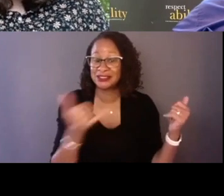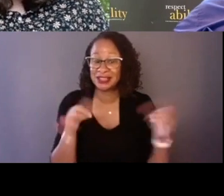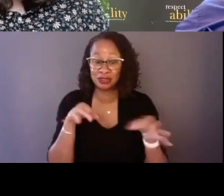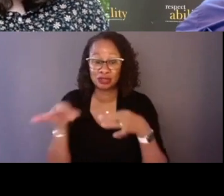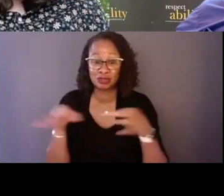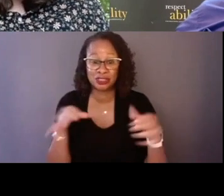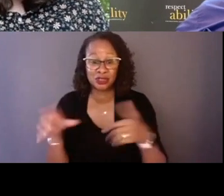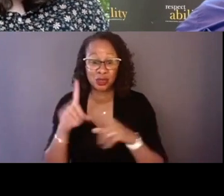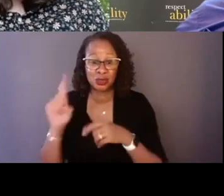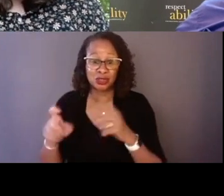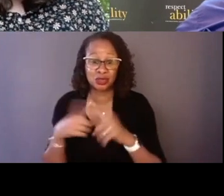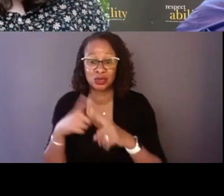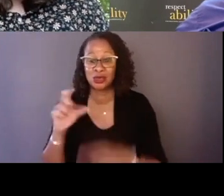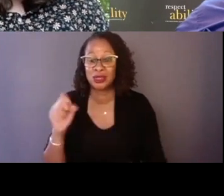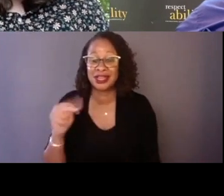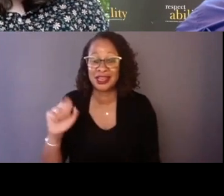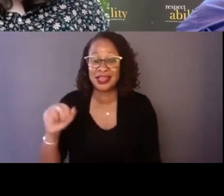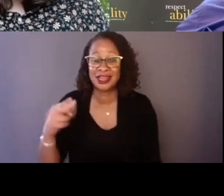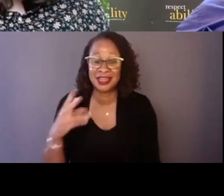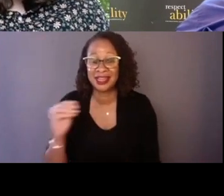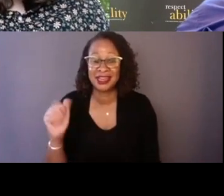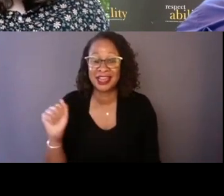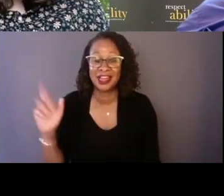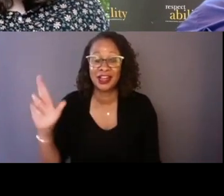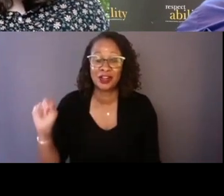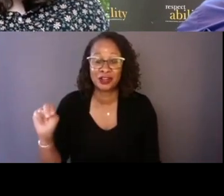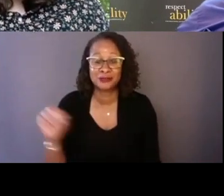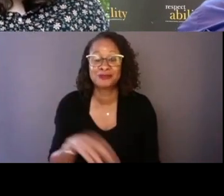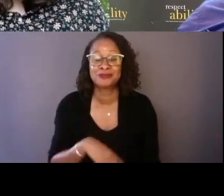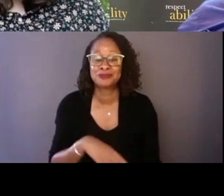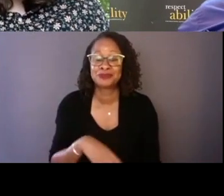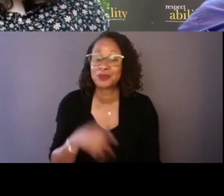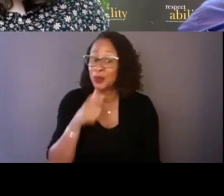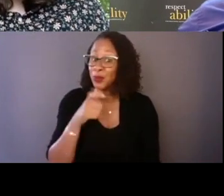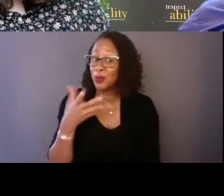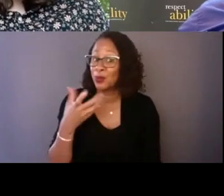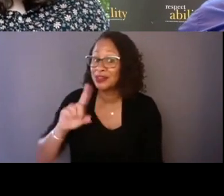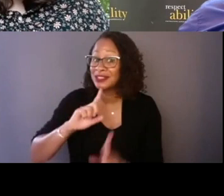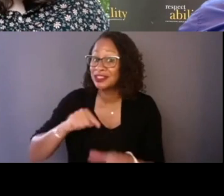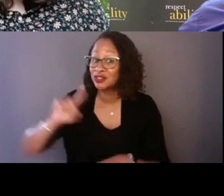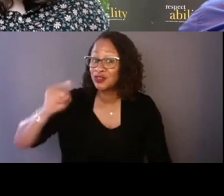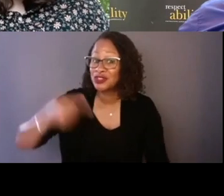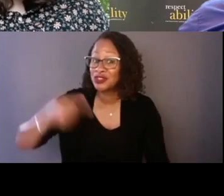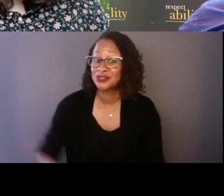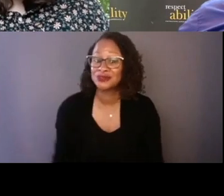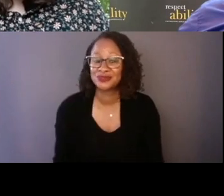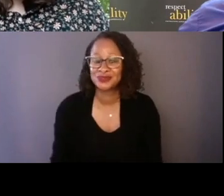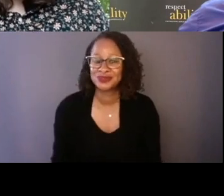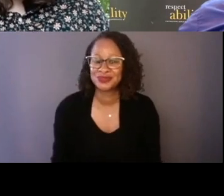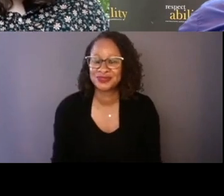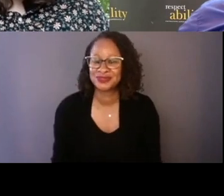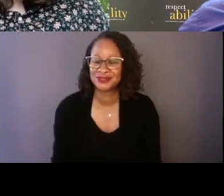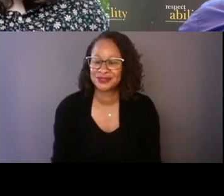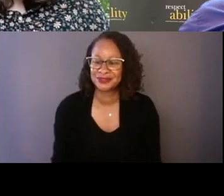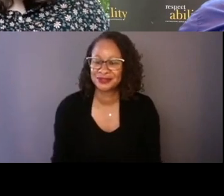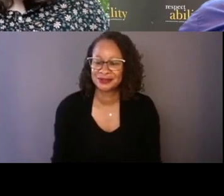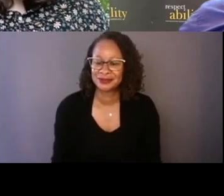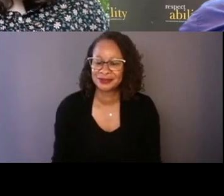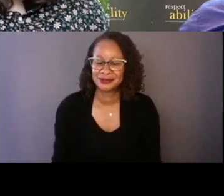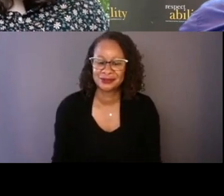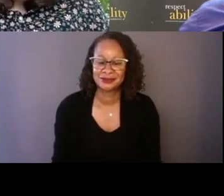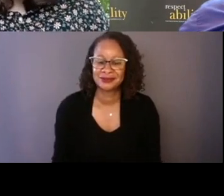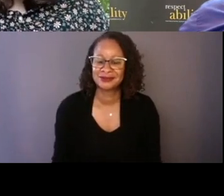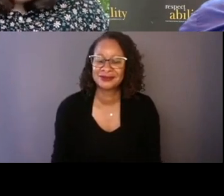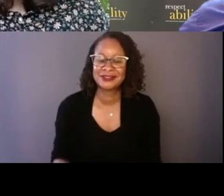foremost to Hannah and Aaron, who would like to answer first? Hannah can